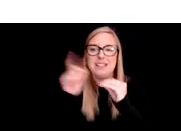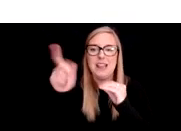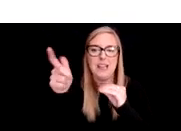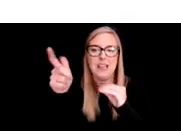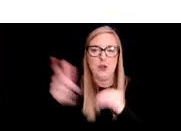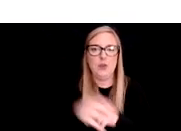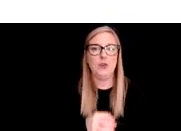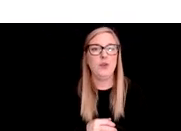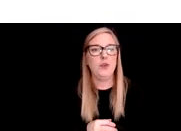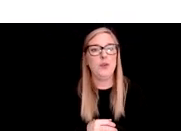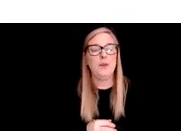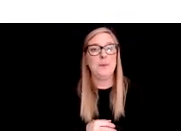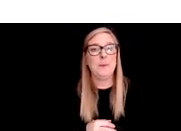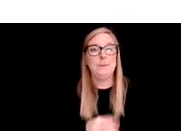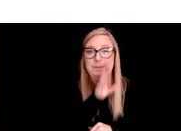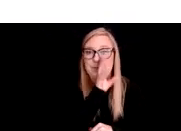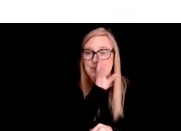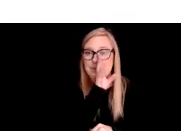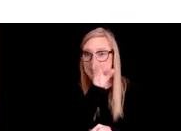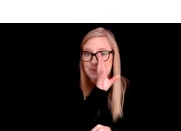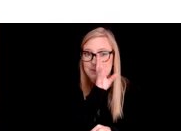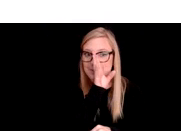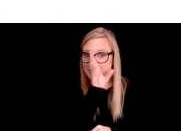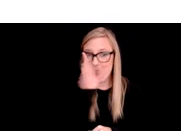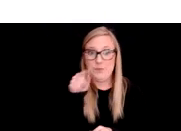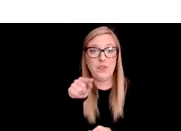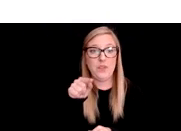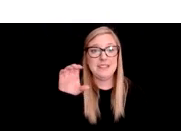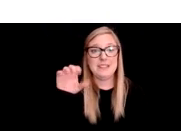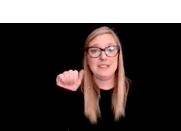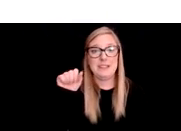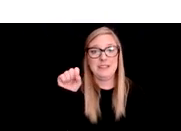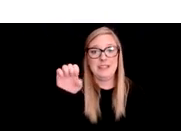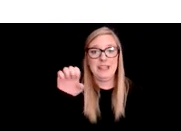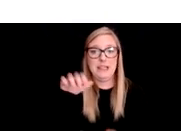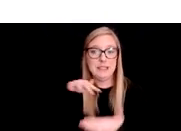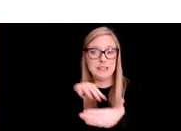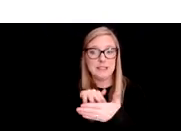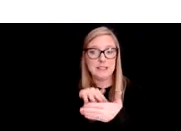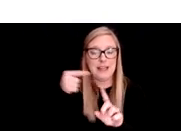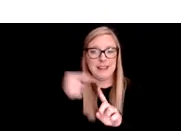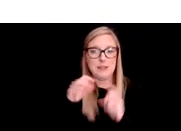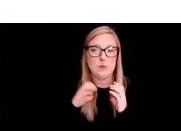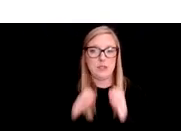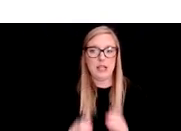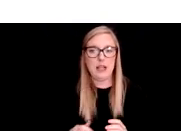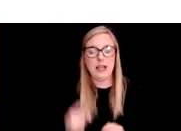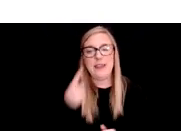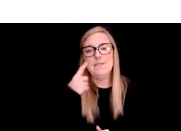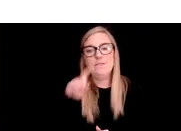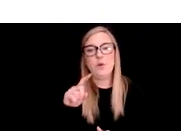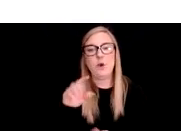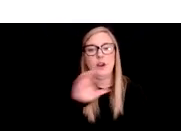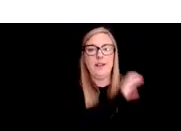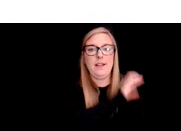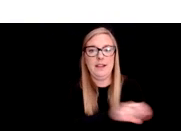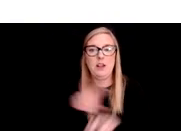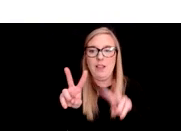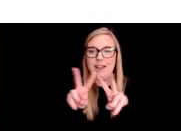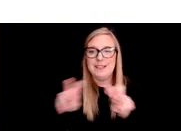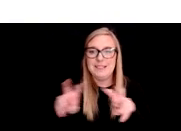into the case study that we have here, this was a client for clinical assessment and caregiver